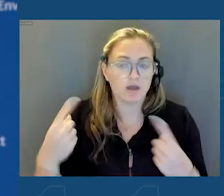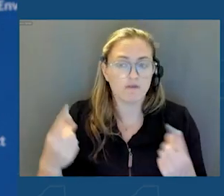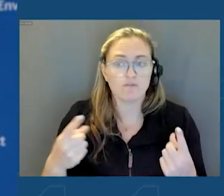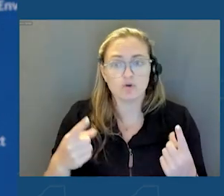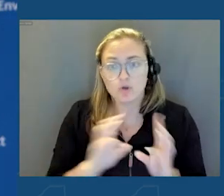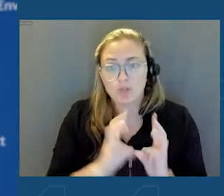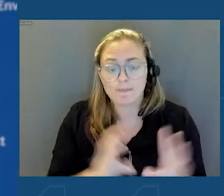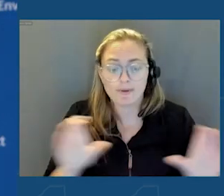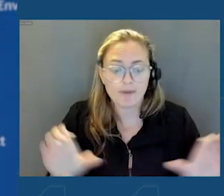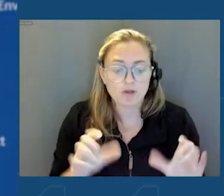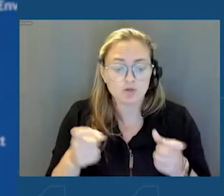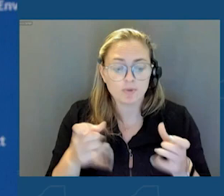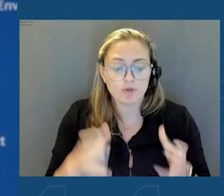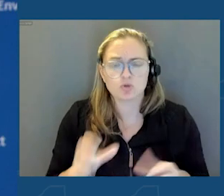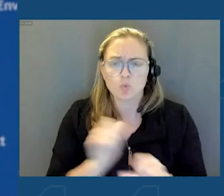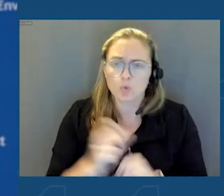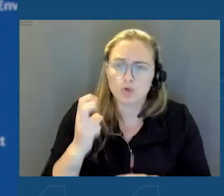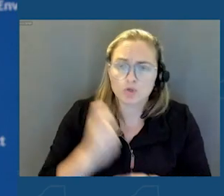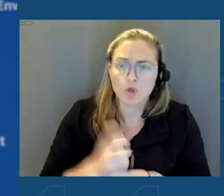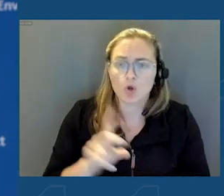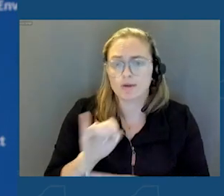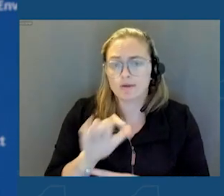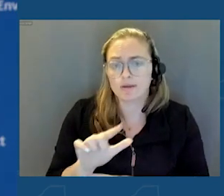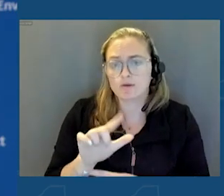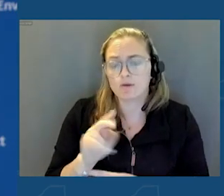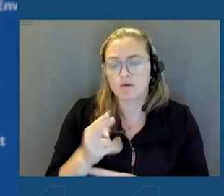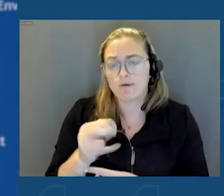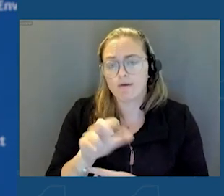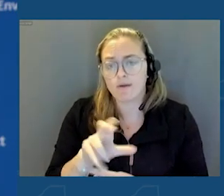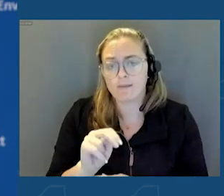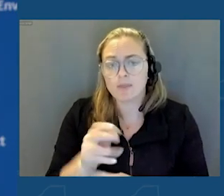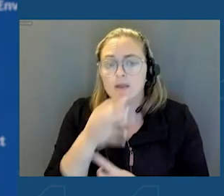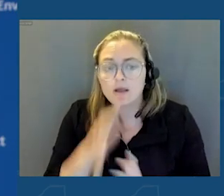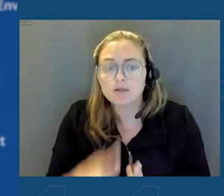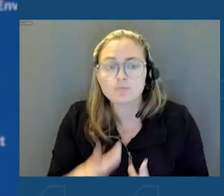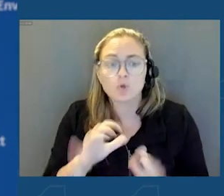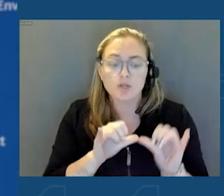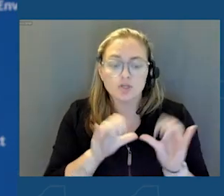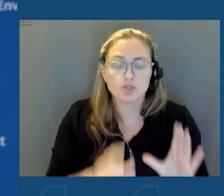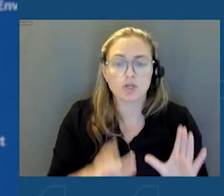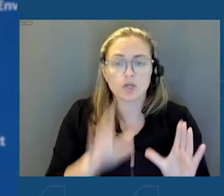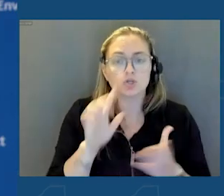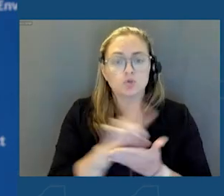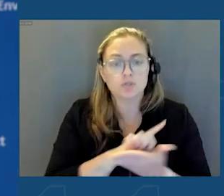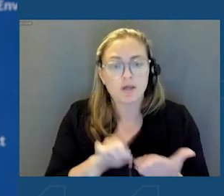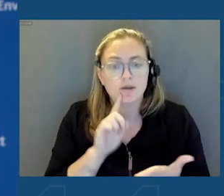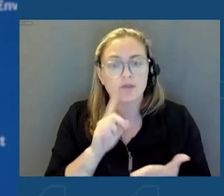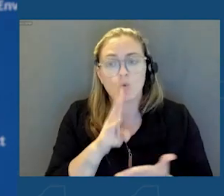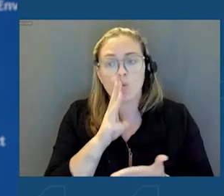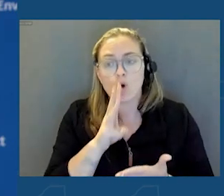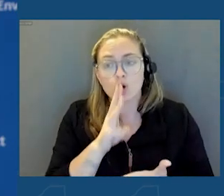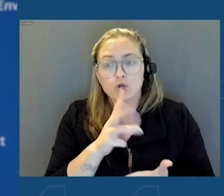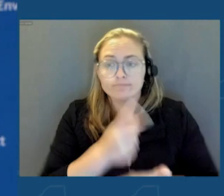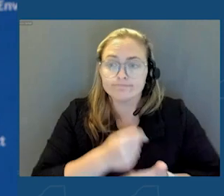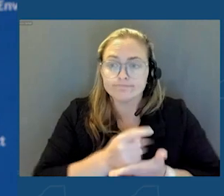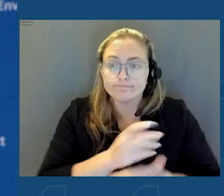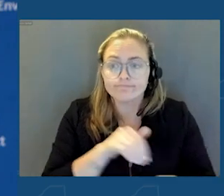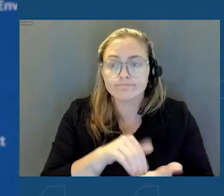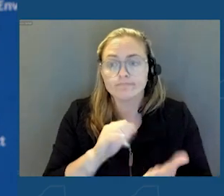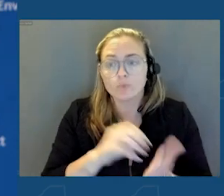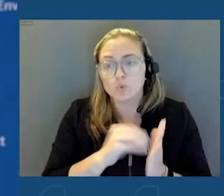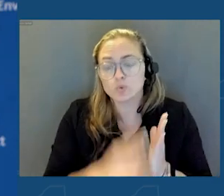manager. She works hard. Daniel Hamlin is here, expert engineer, who designs drinking water treatment centers. And again, all of our students who came